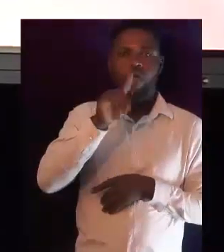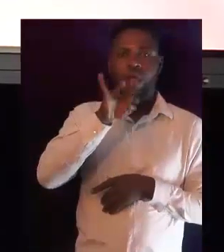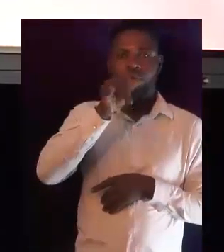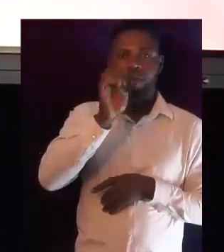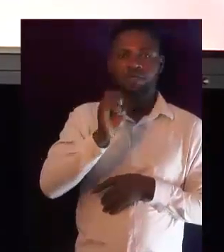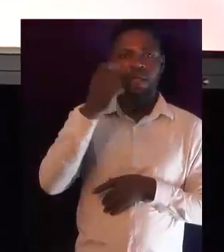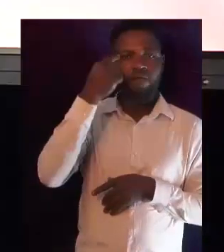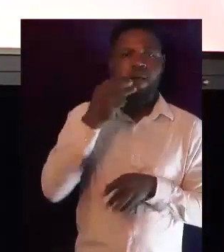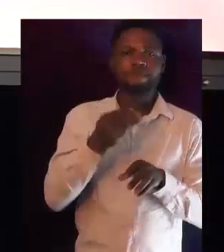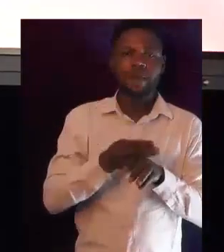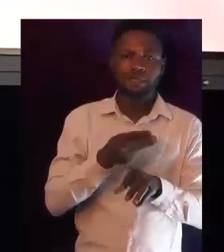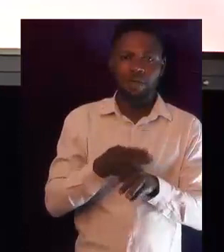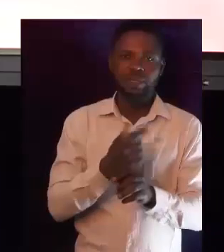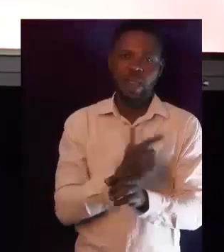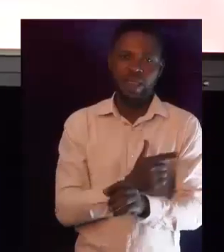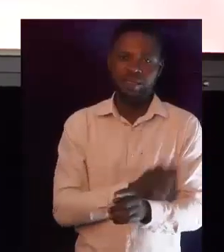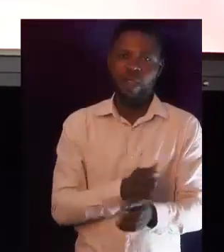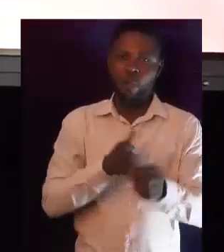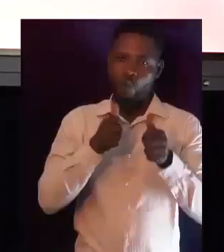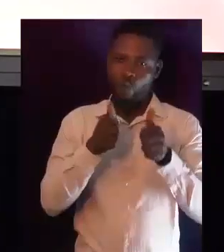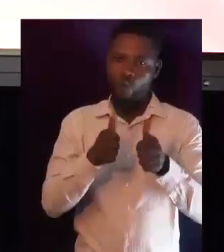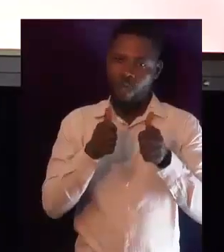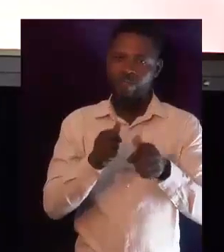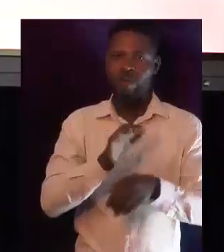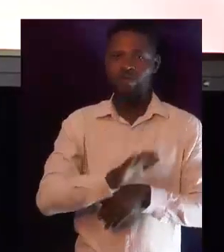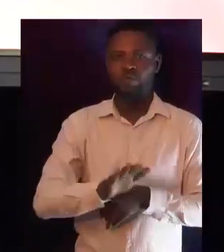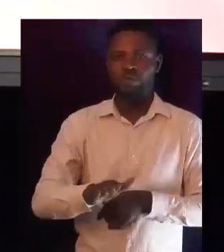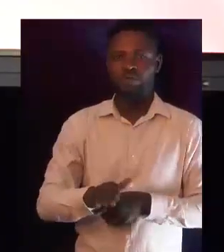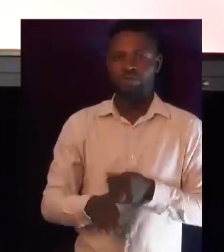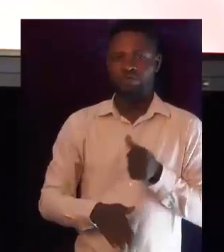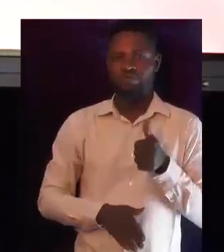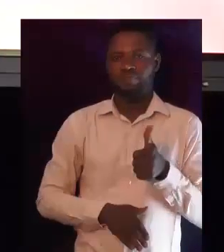Uncle Agbaje, for the mathematics lesson. Well done, pupils.